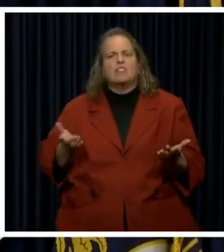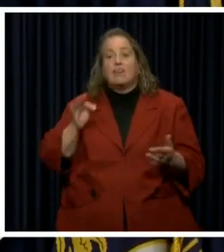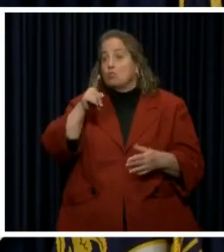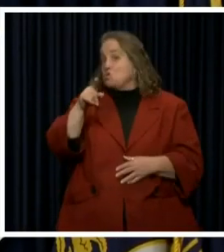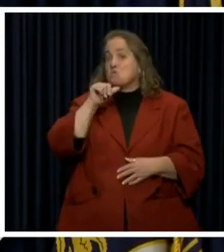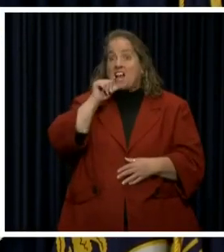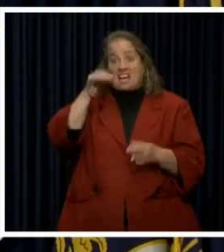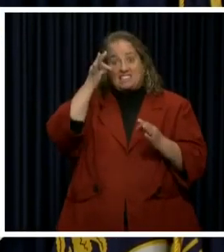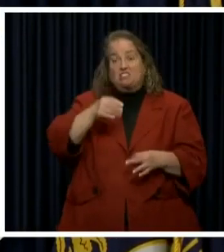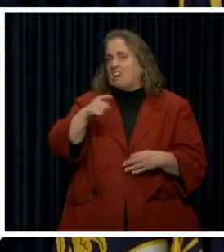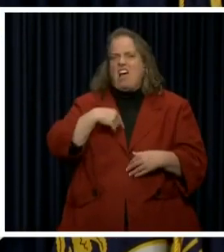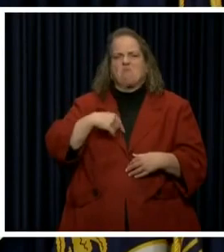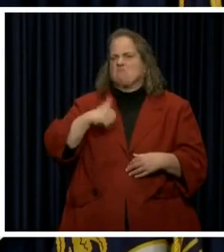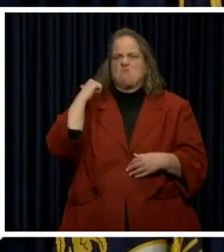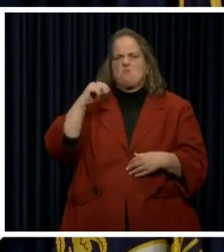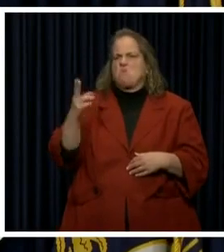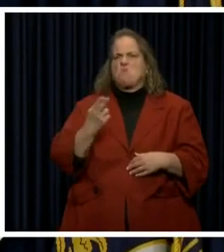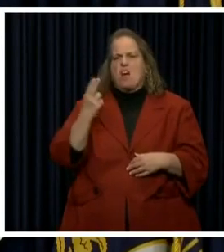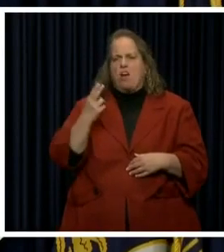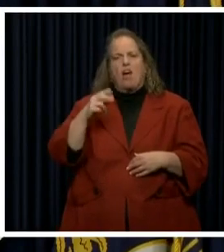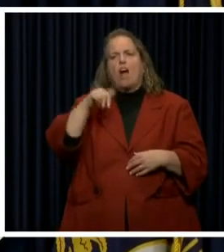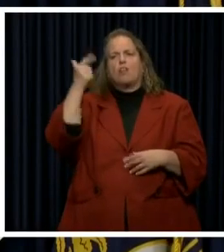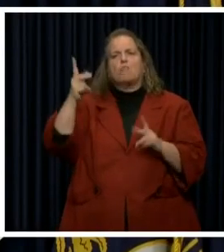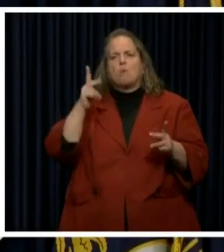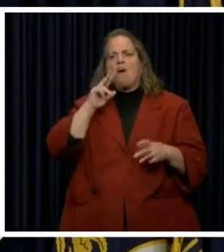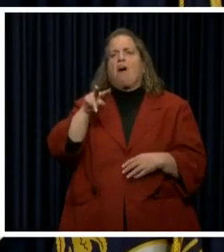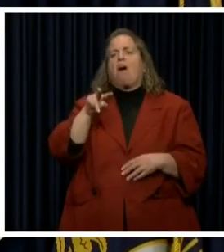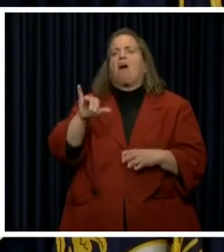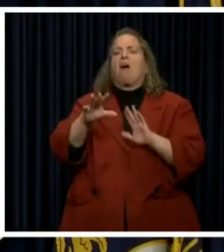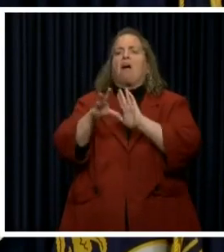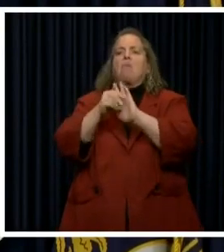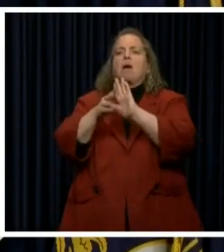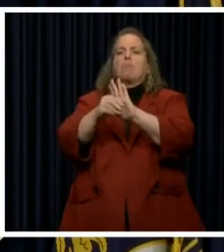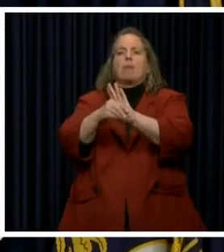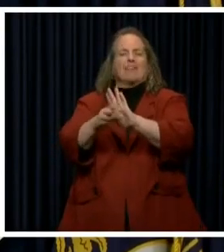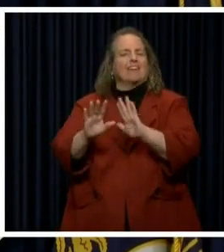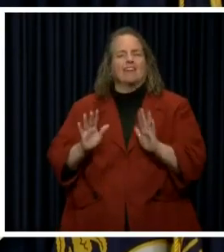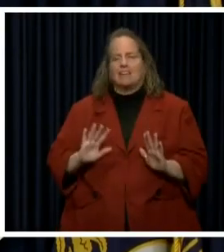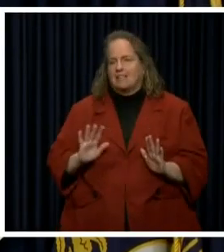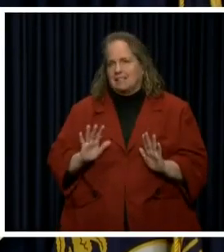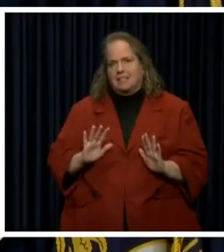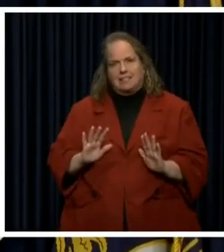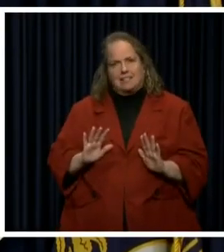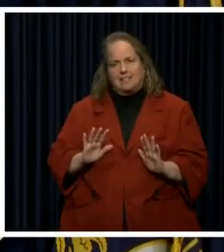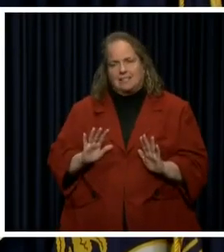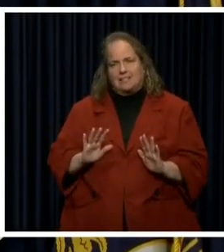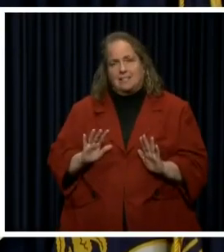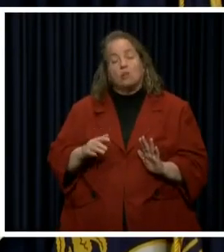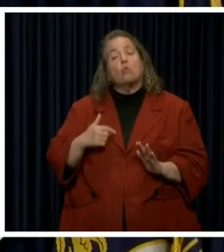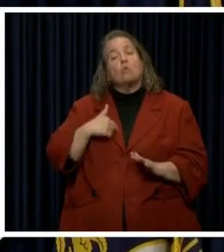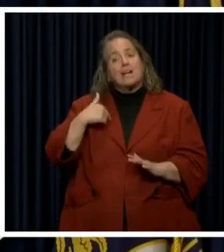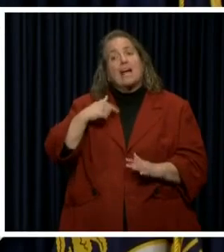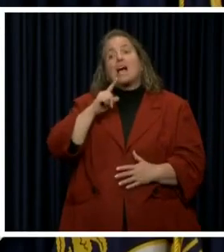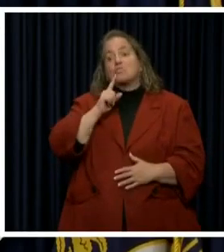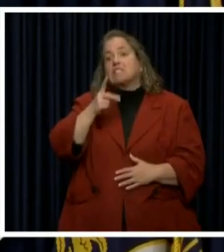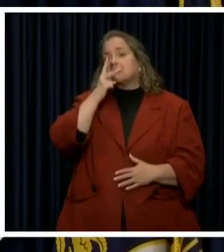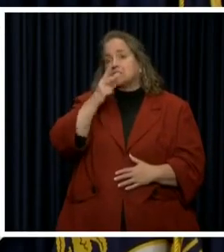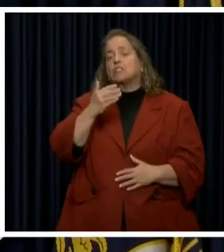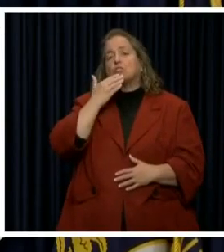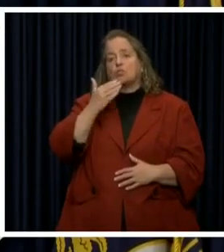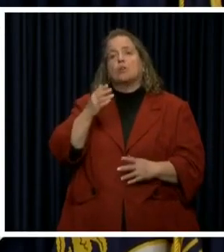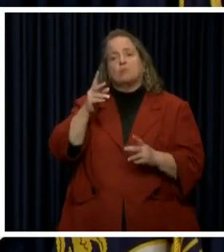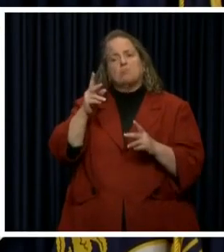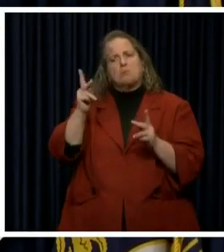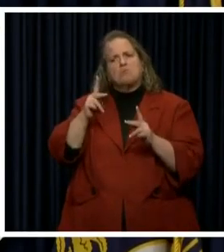us doing this is a way to make sure that we protect one another. We're actually seeing some pretty good compliance with it. And